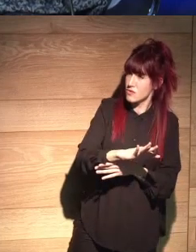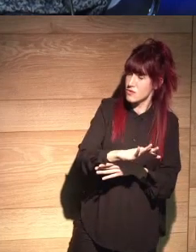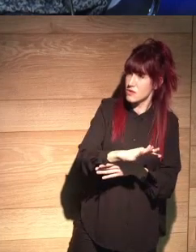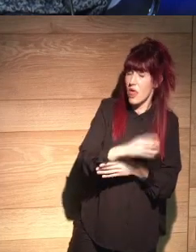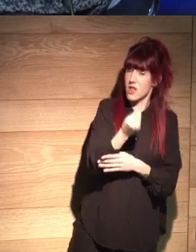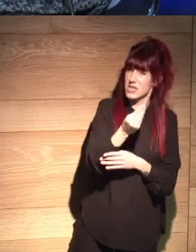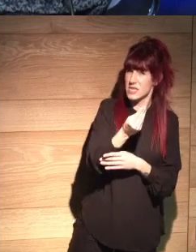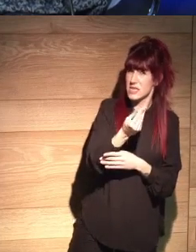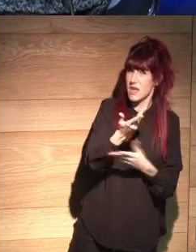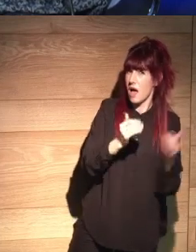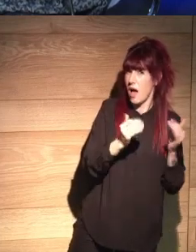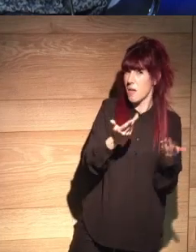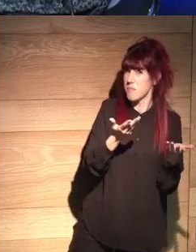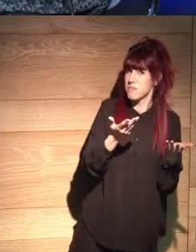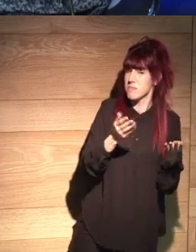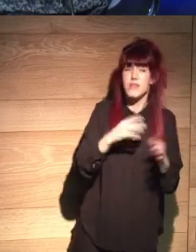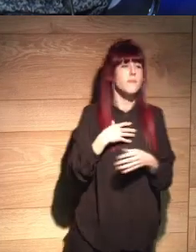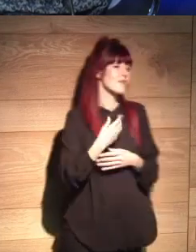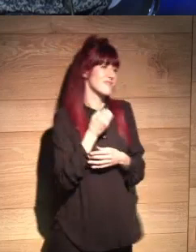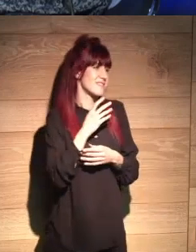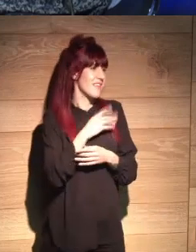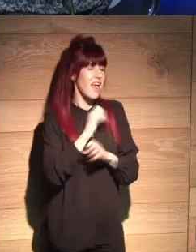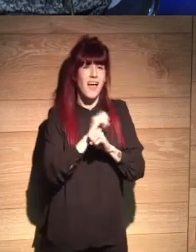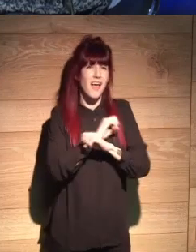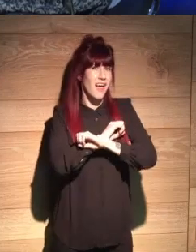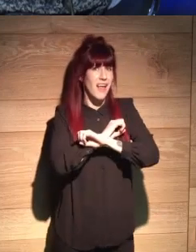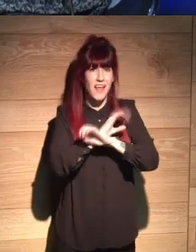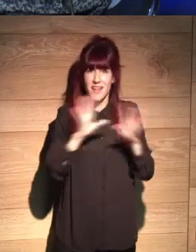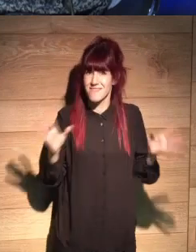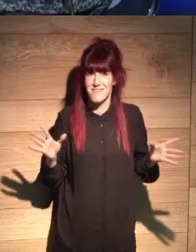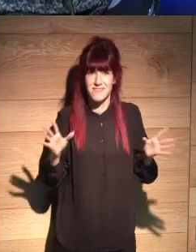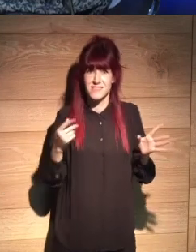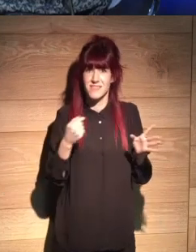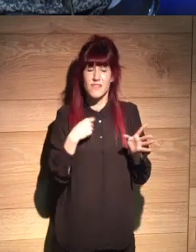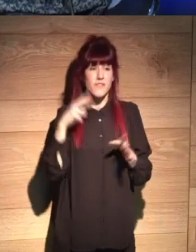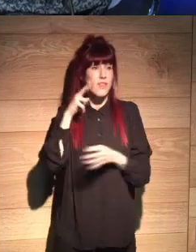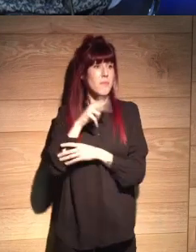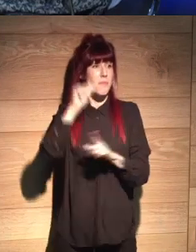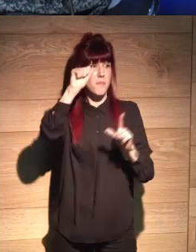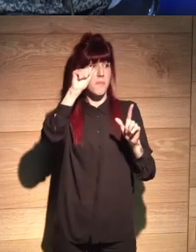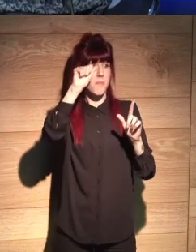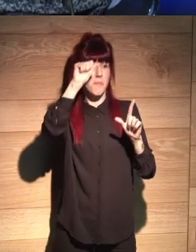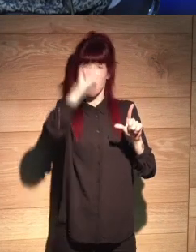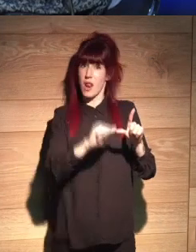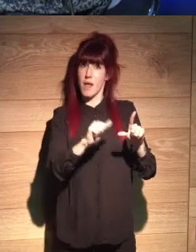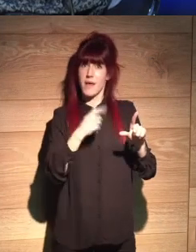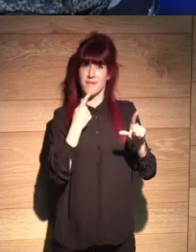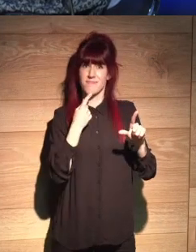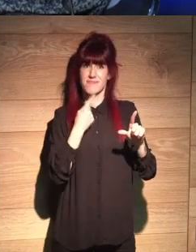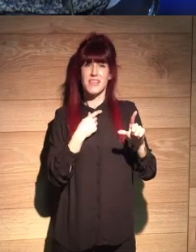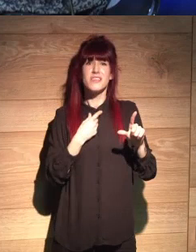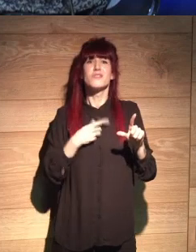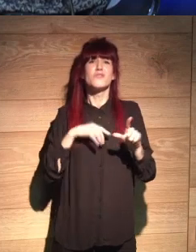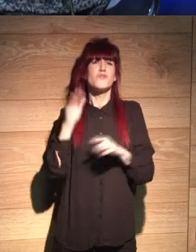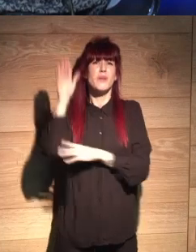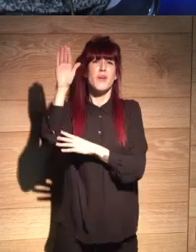are basic? Childhood, teenage? Es decir, yo he estado viendo un programa muy recientemente, creo que se llama Superhéroes.